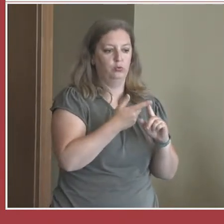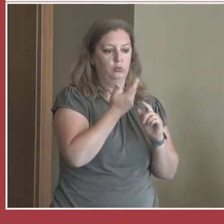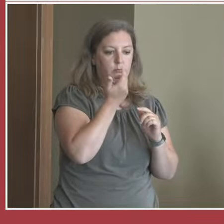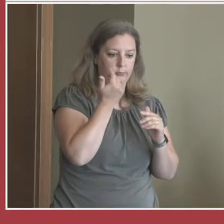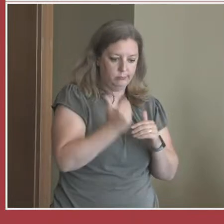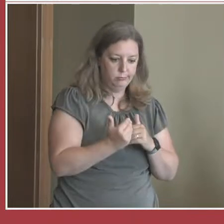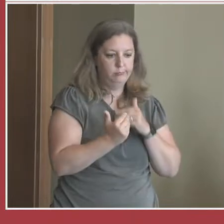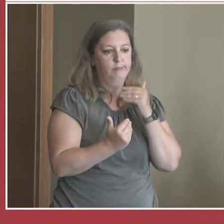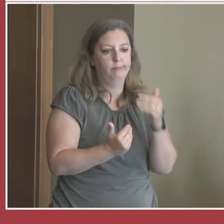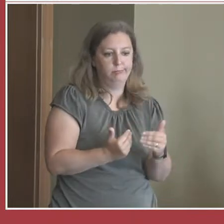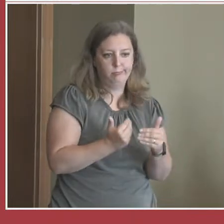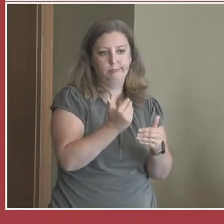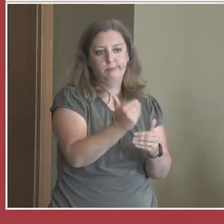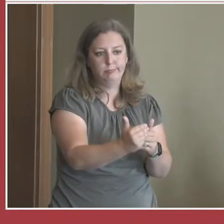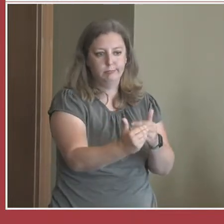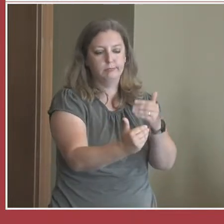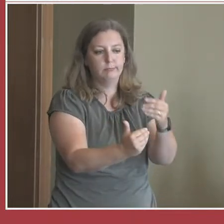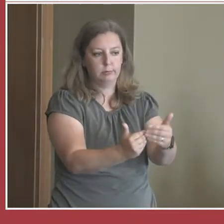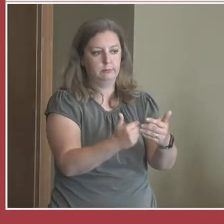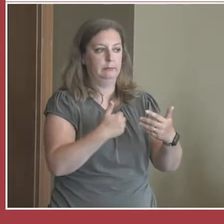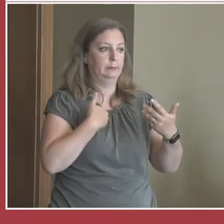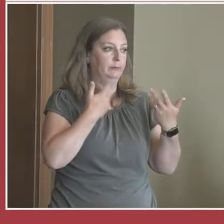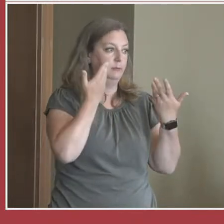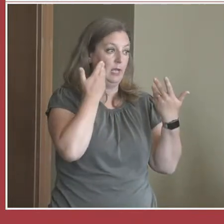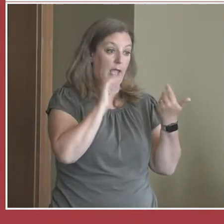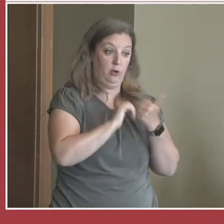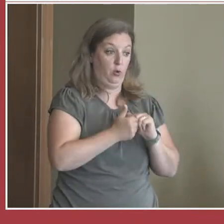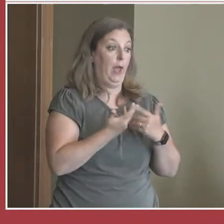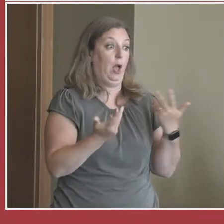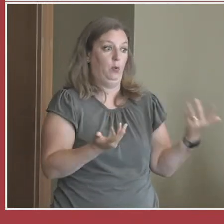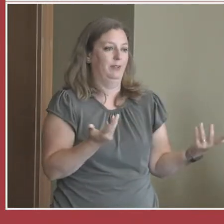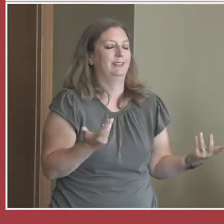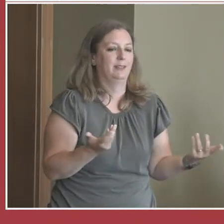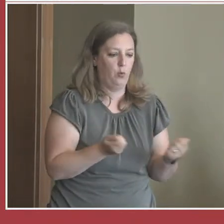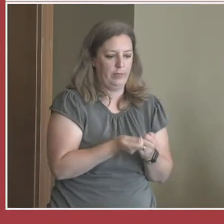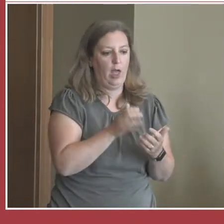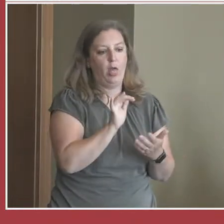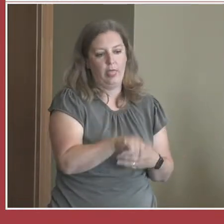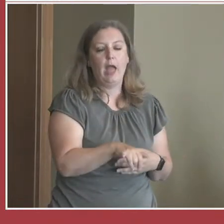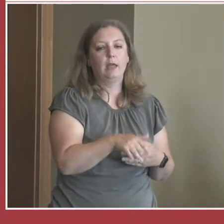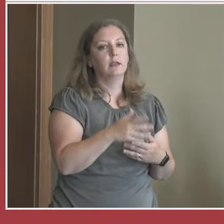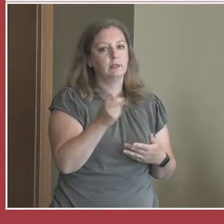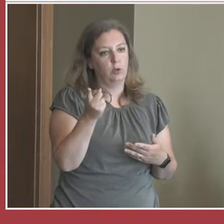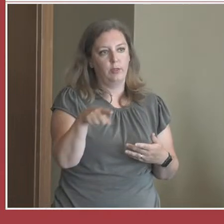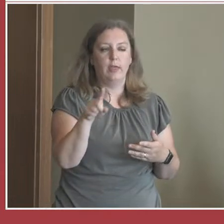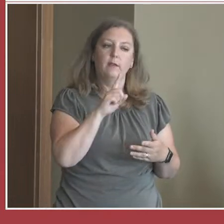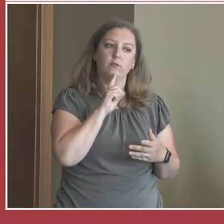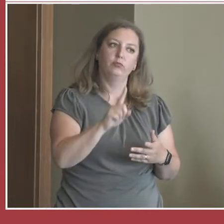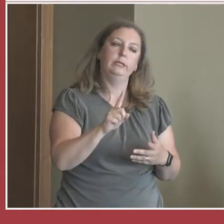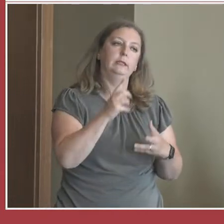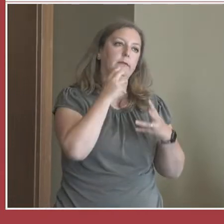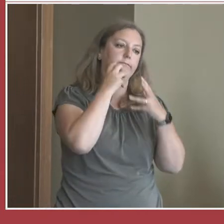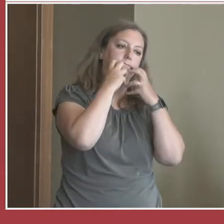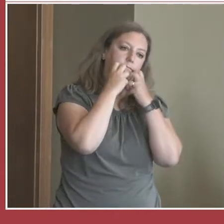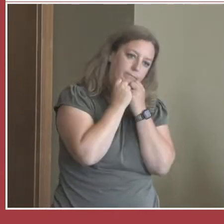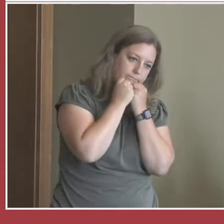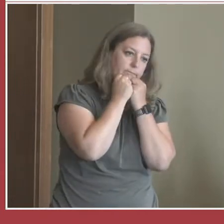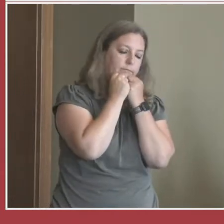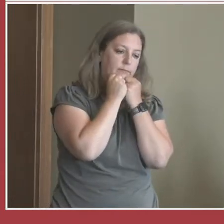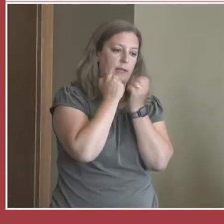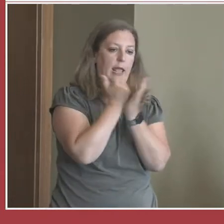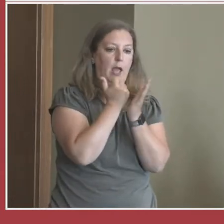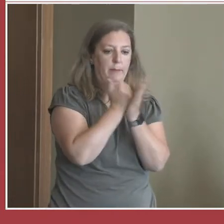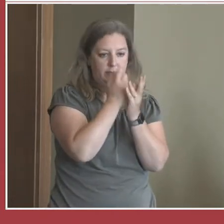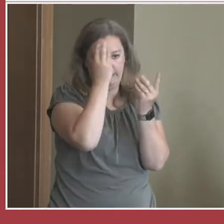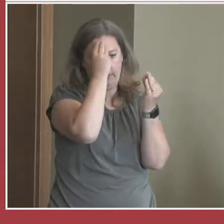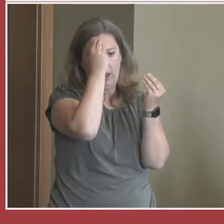this. And I don't know how we can do that without that. So they have been just invaluable in helping